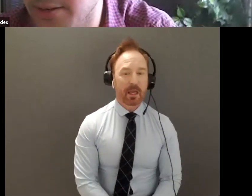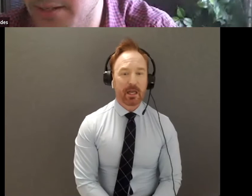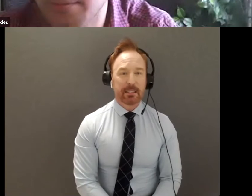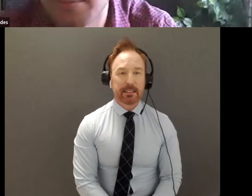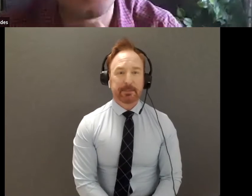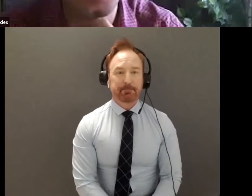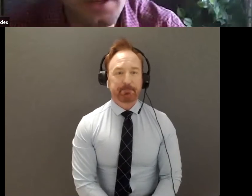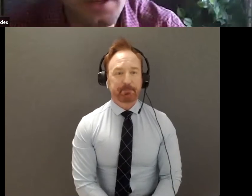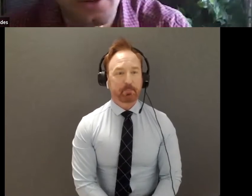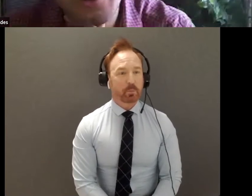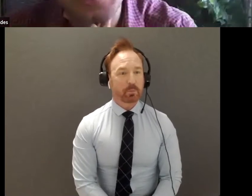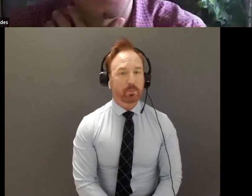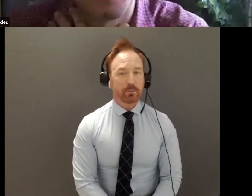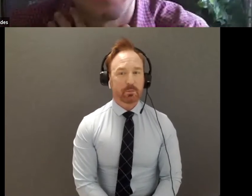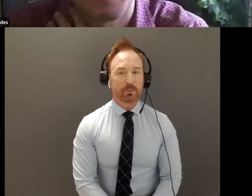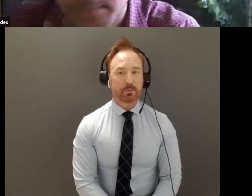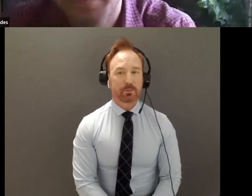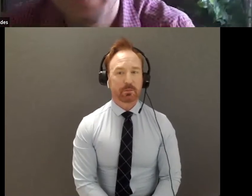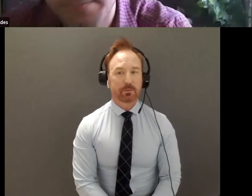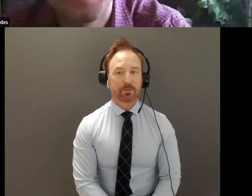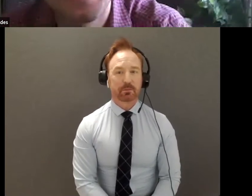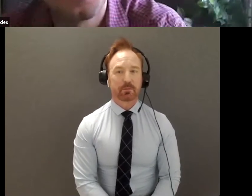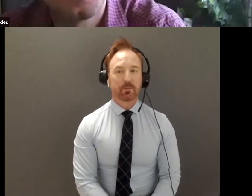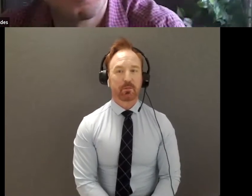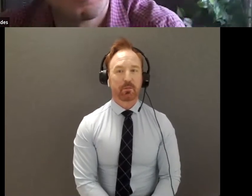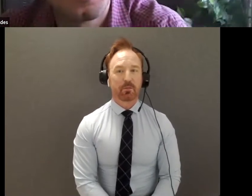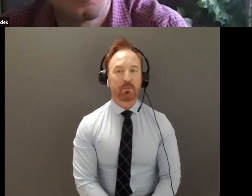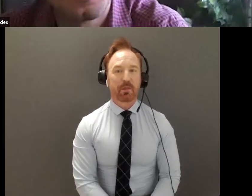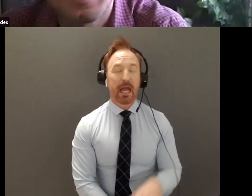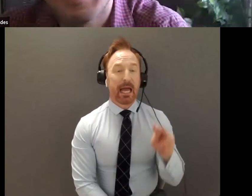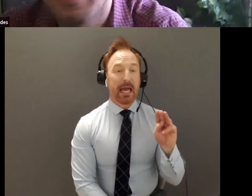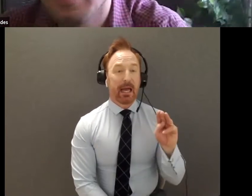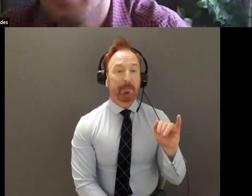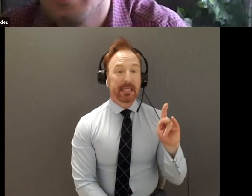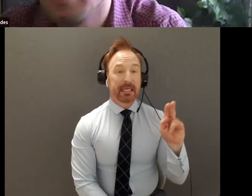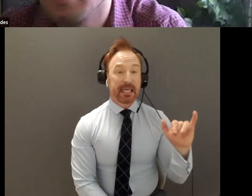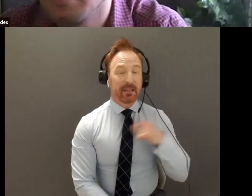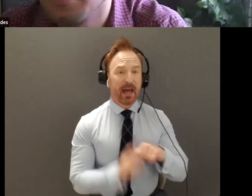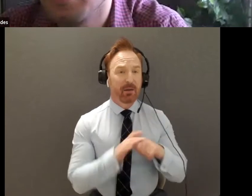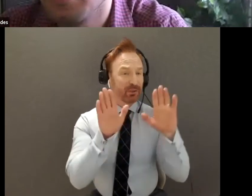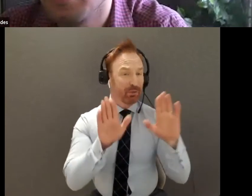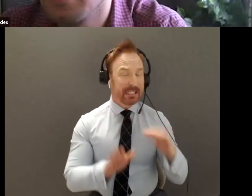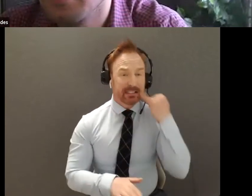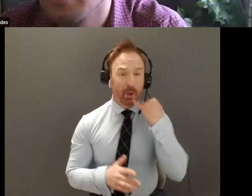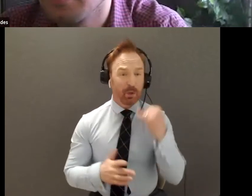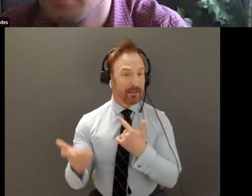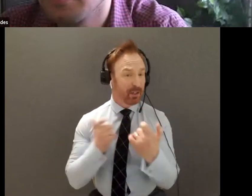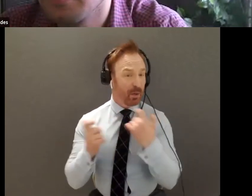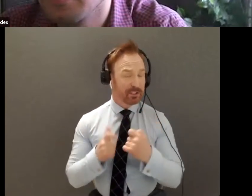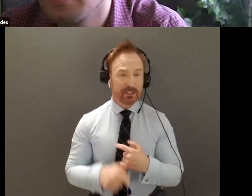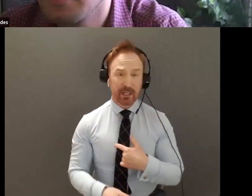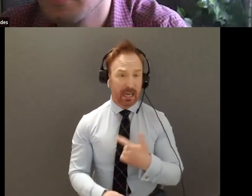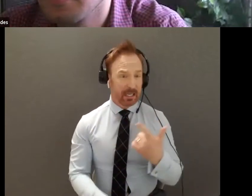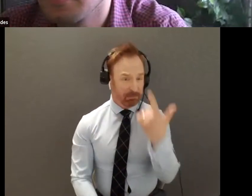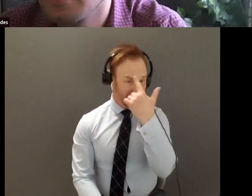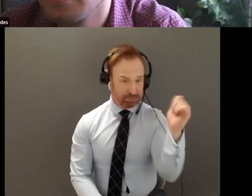Jacob. That was really great, Thank Jacob. If anyone has any questions, please feel free to write them in the chat